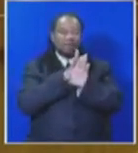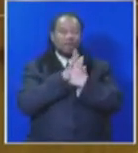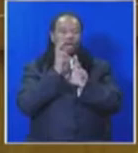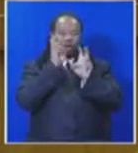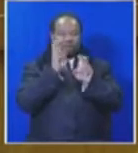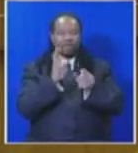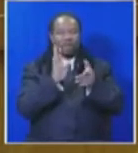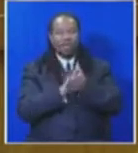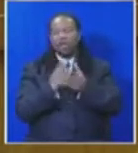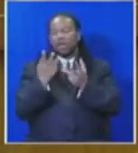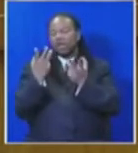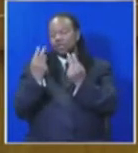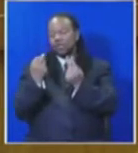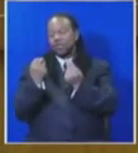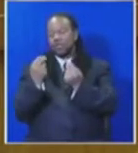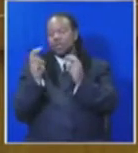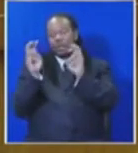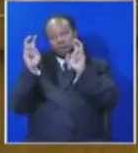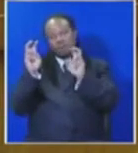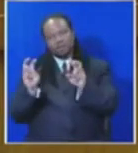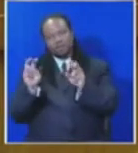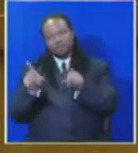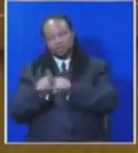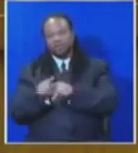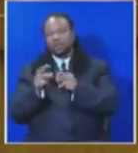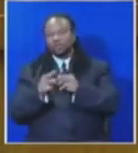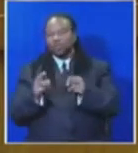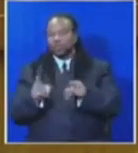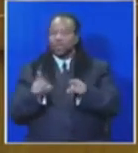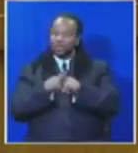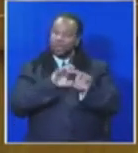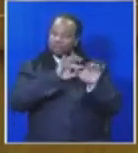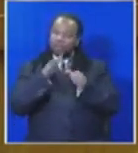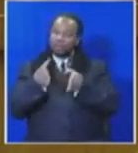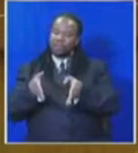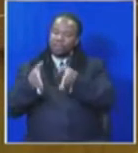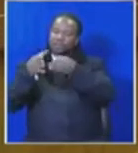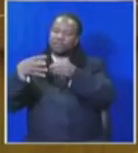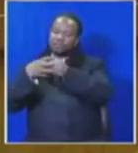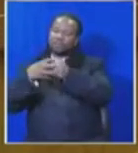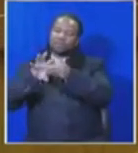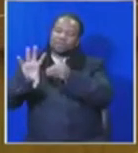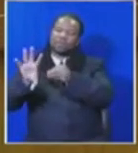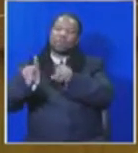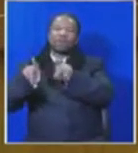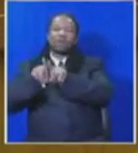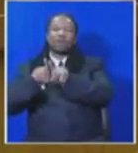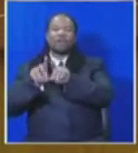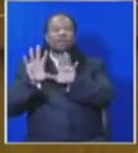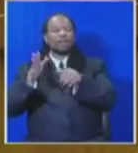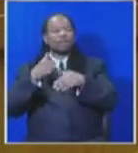new electricity sources must be brought onto the grid as fast as possible, more reliance on renewables